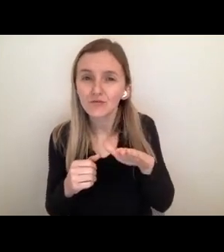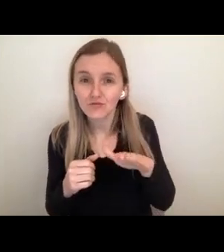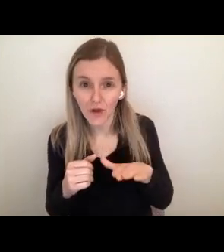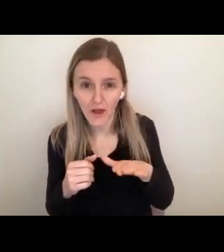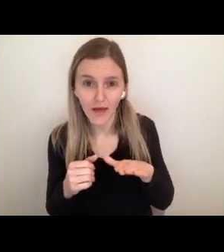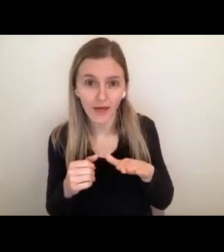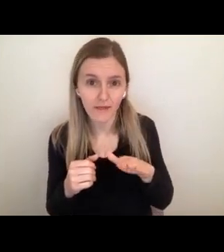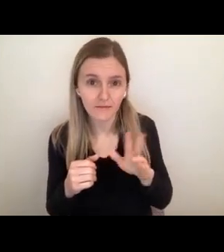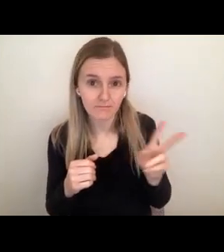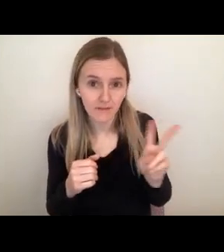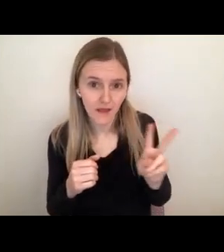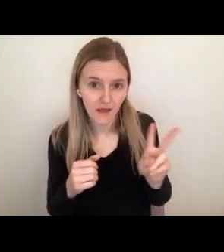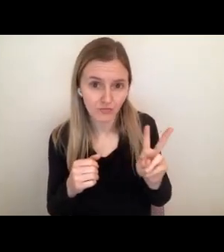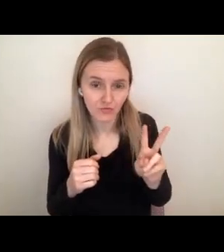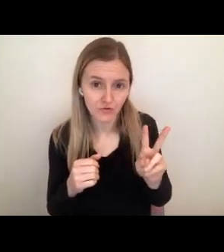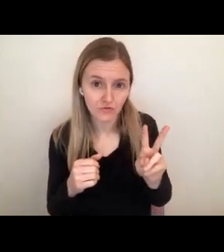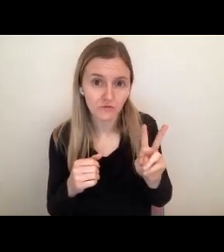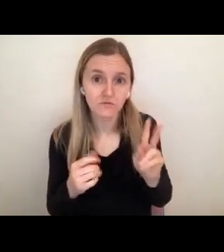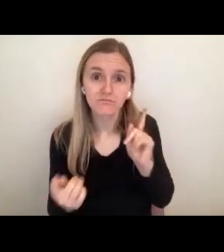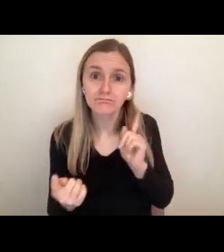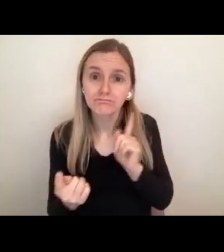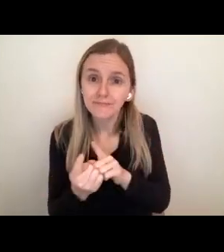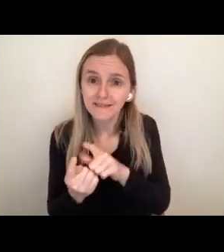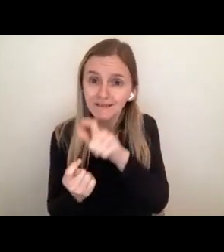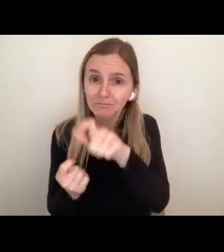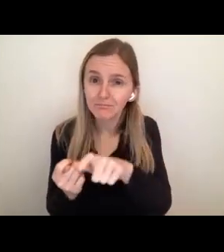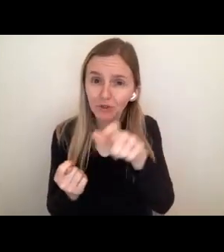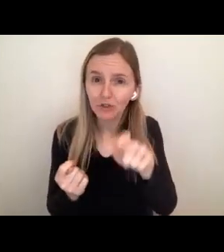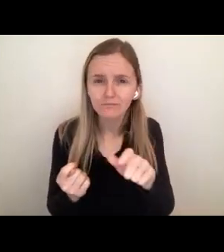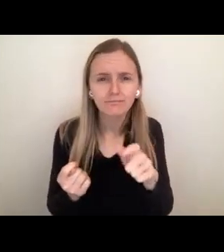to explain what they have and what they need?